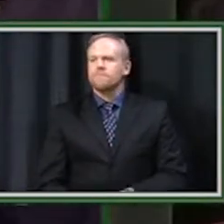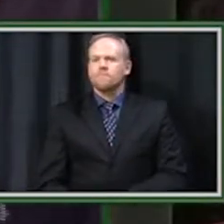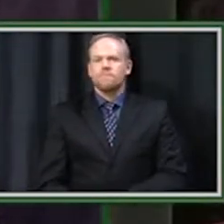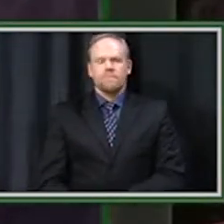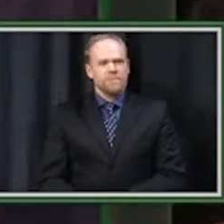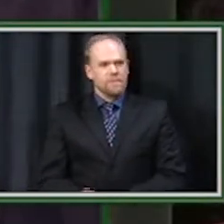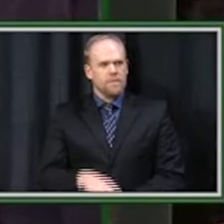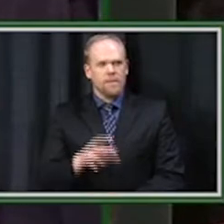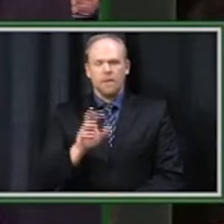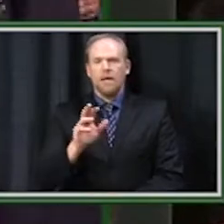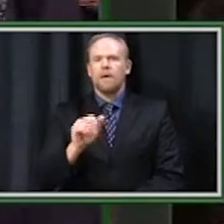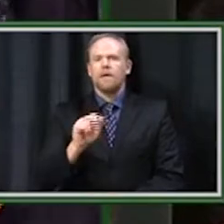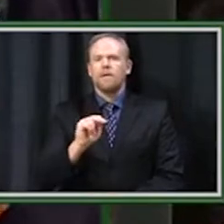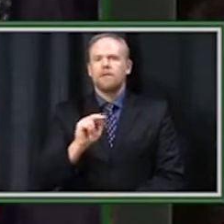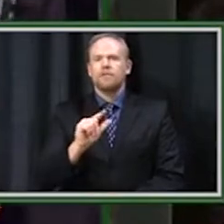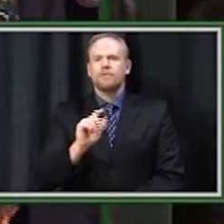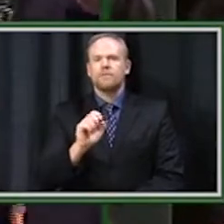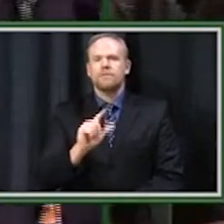Angel Perez.